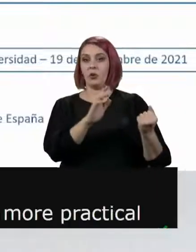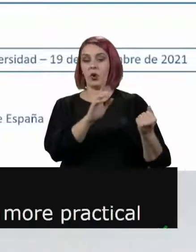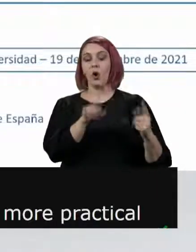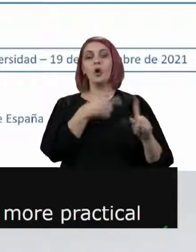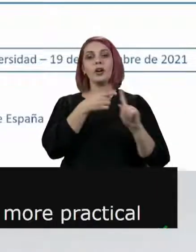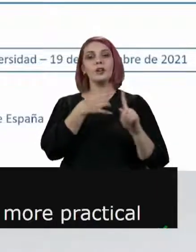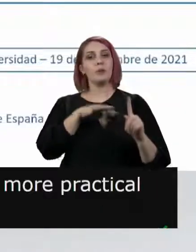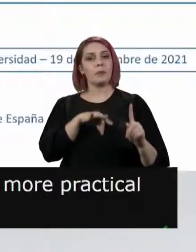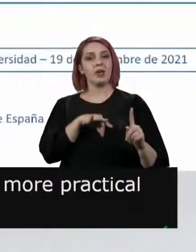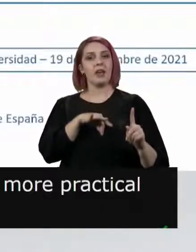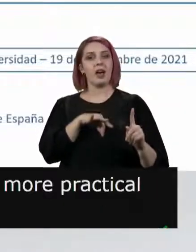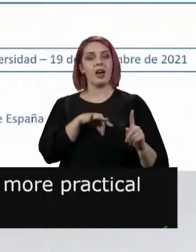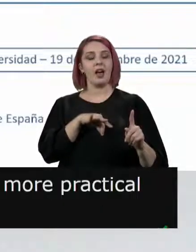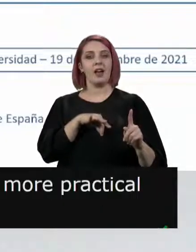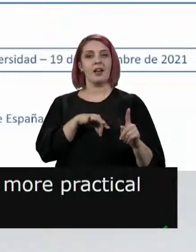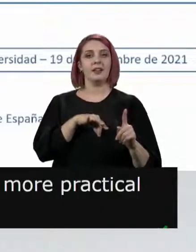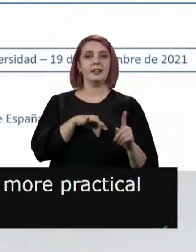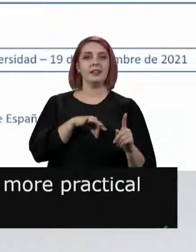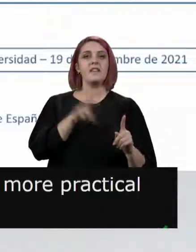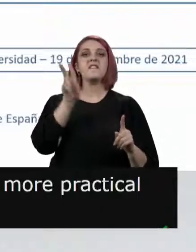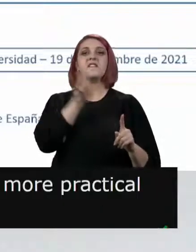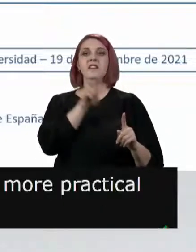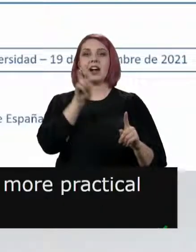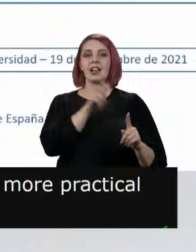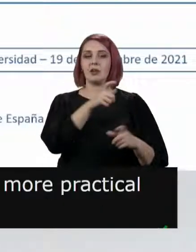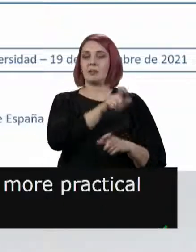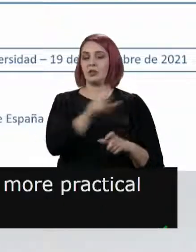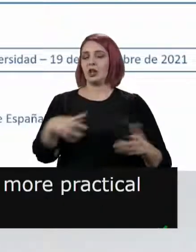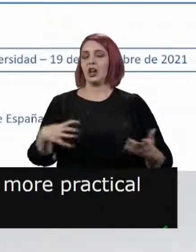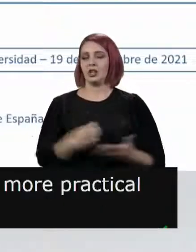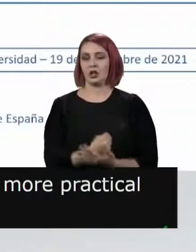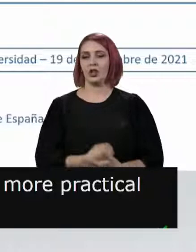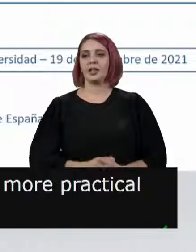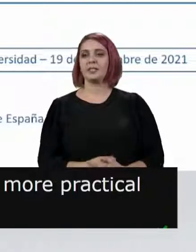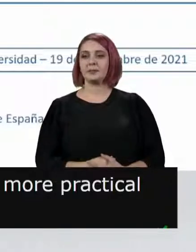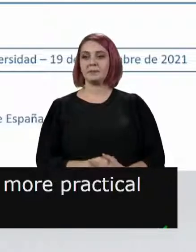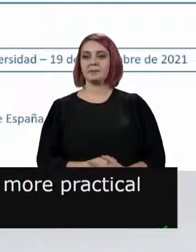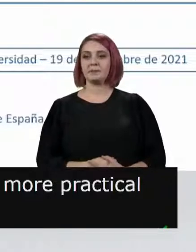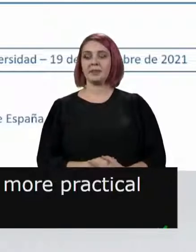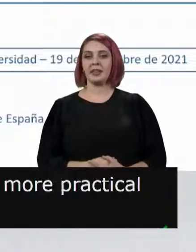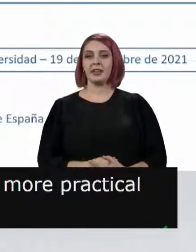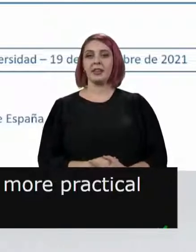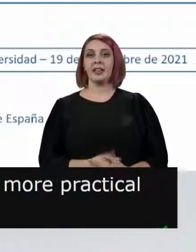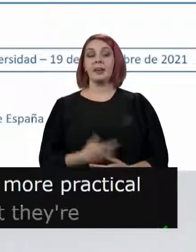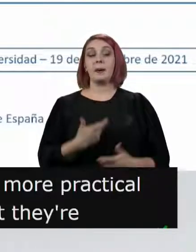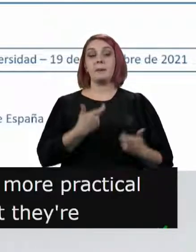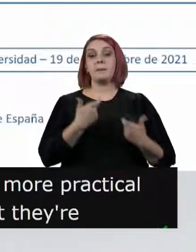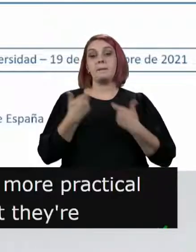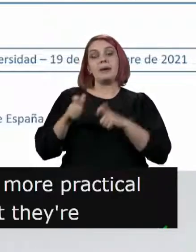regarding the design of the vehicles so that they're accessible for all.